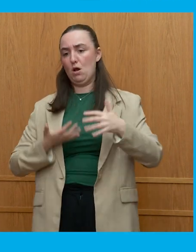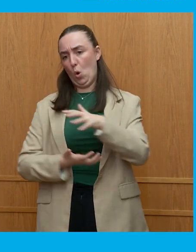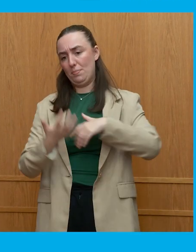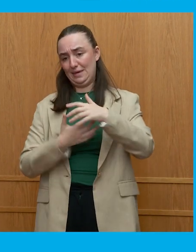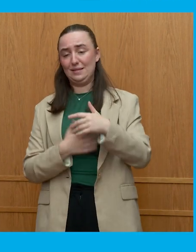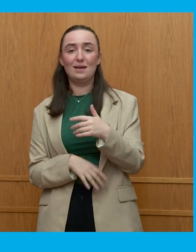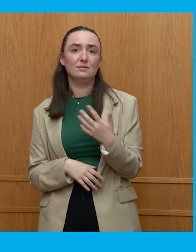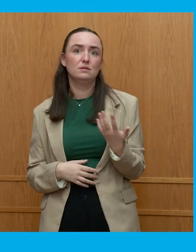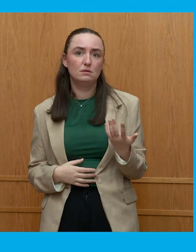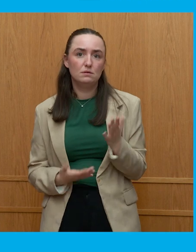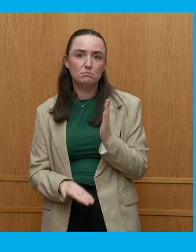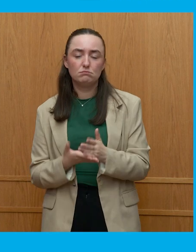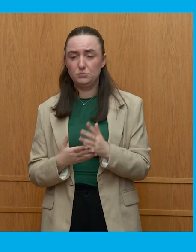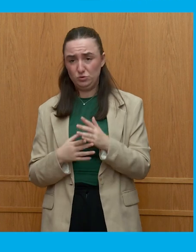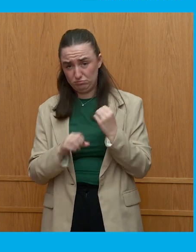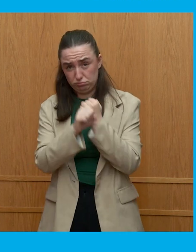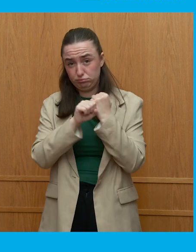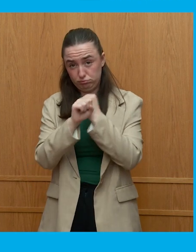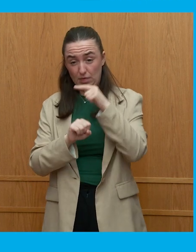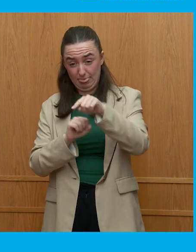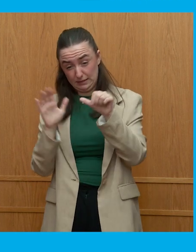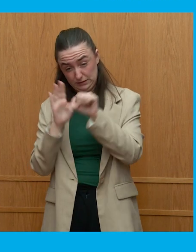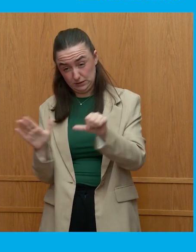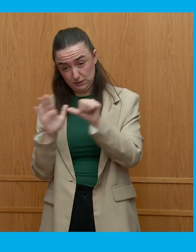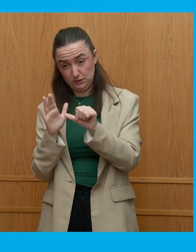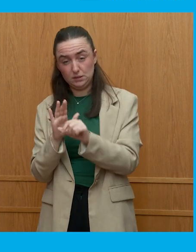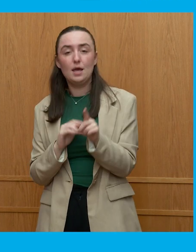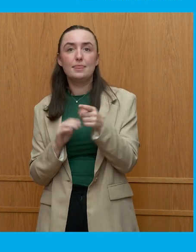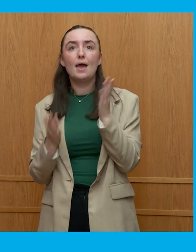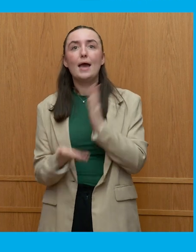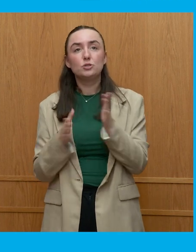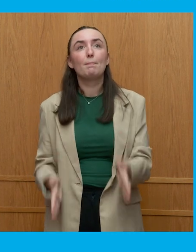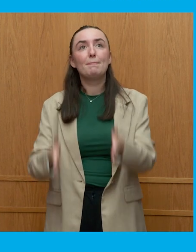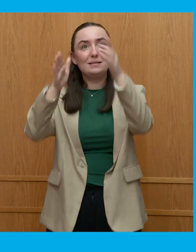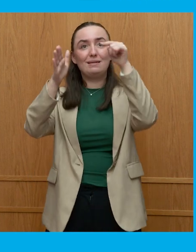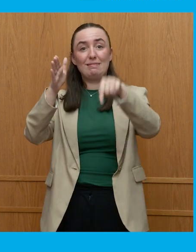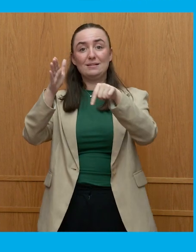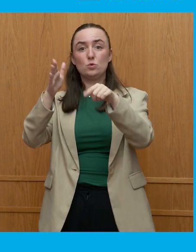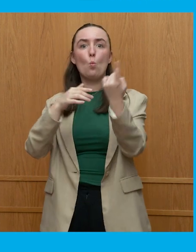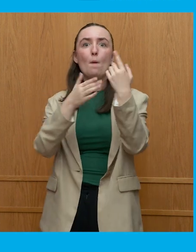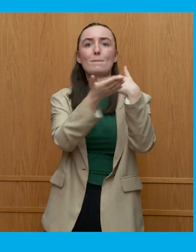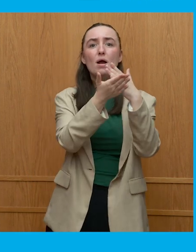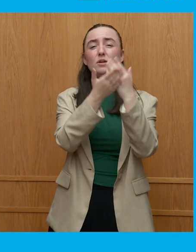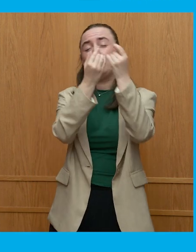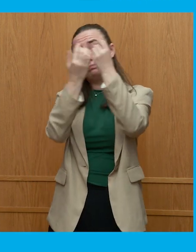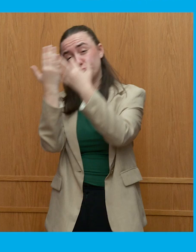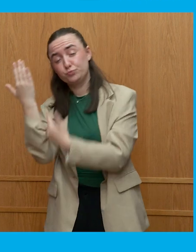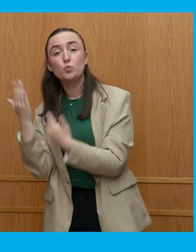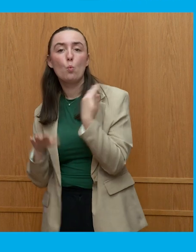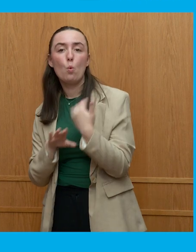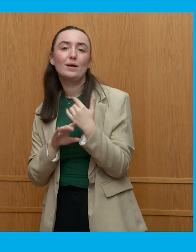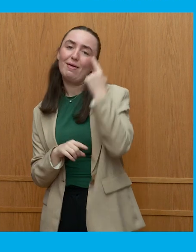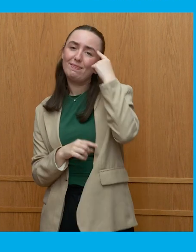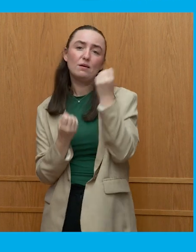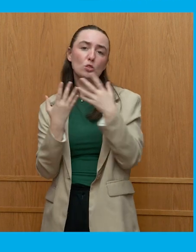that the building itself is the tip of an iceberg, and I don't think people appreciate the work and often